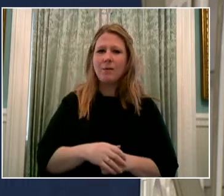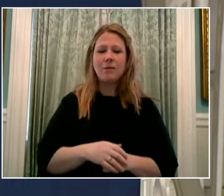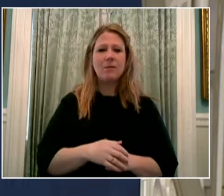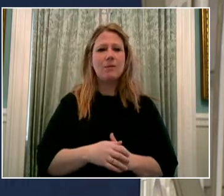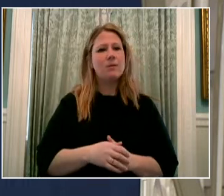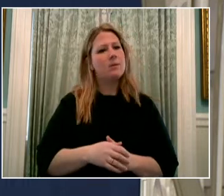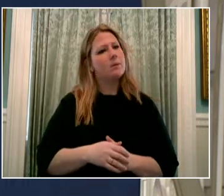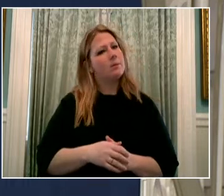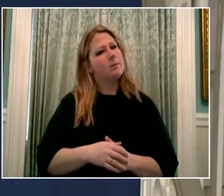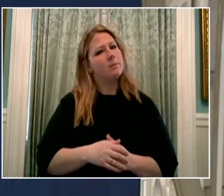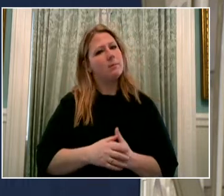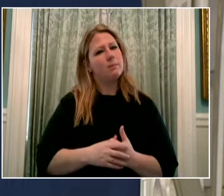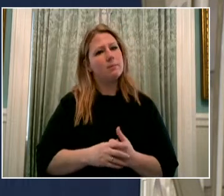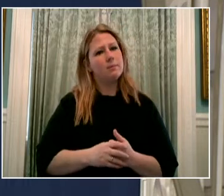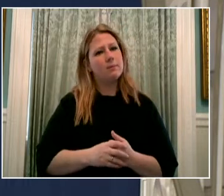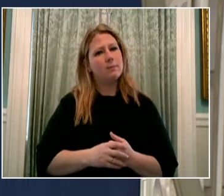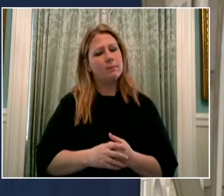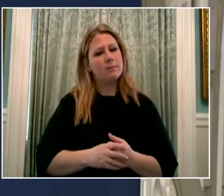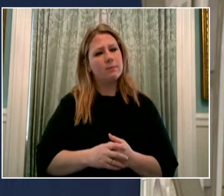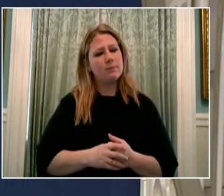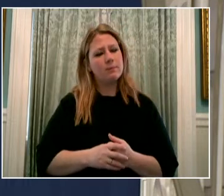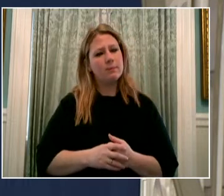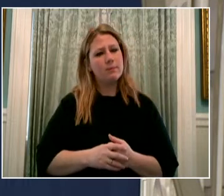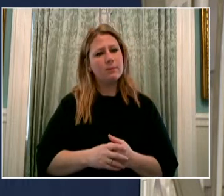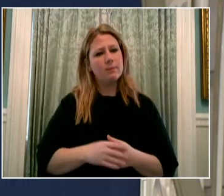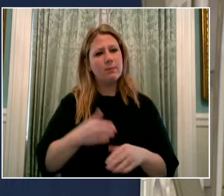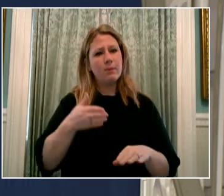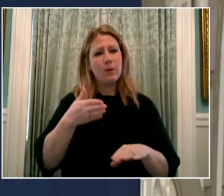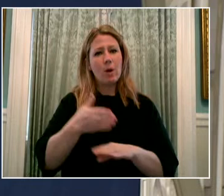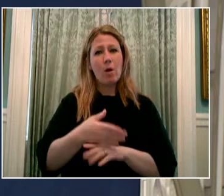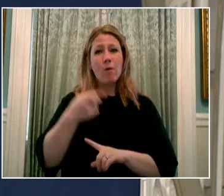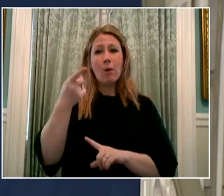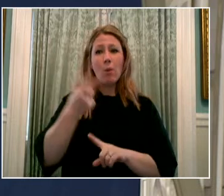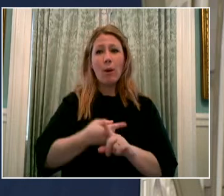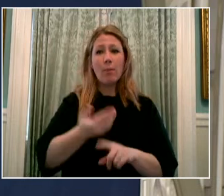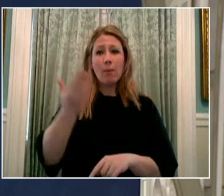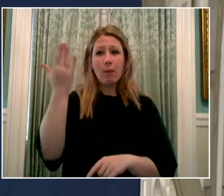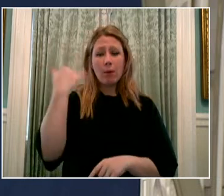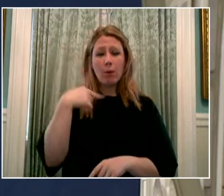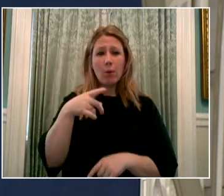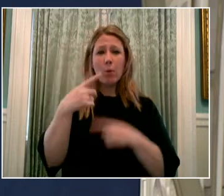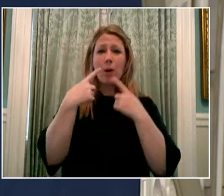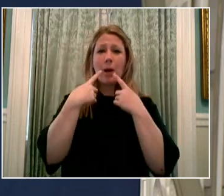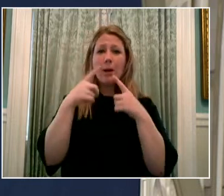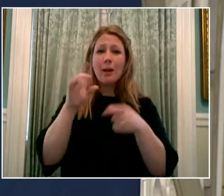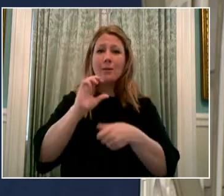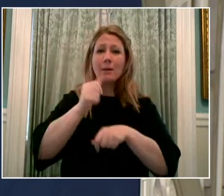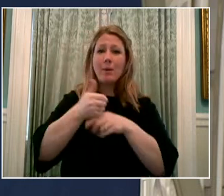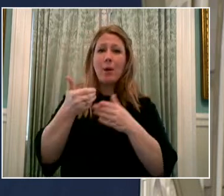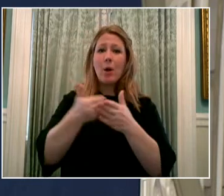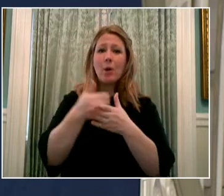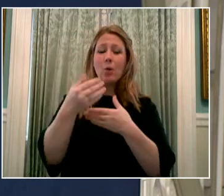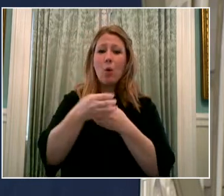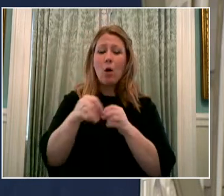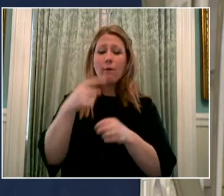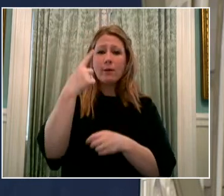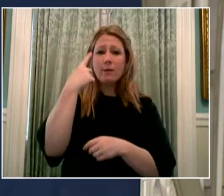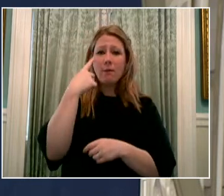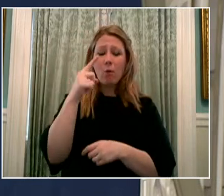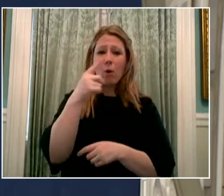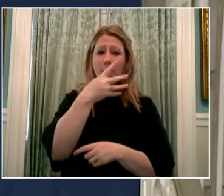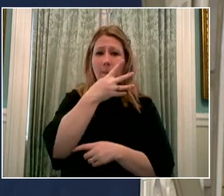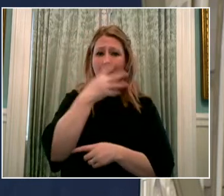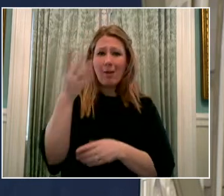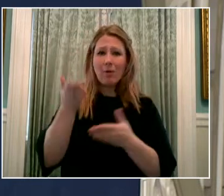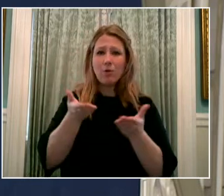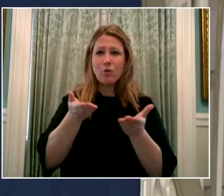topic. Over a month ago, you announced the creation of a new Office of Migrant Services. When are you going to announce the person